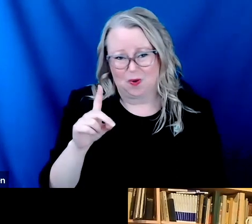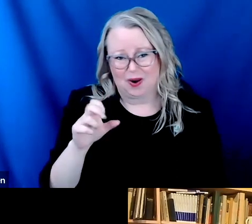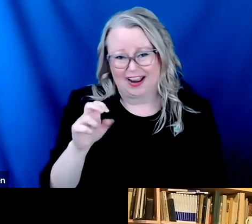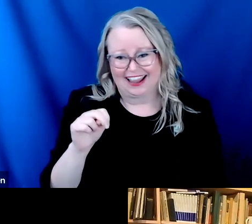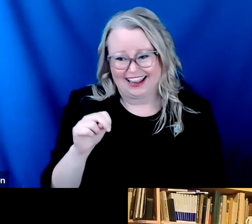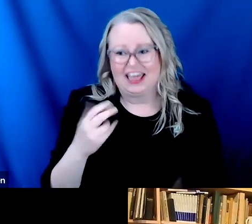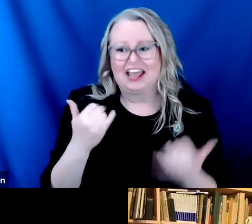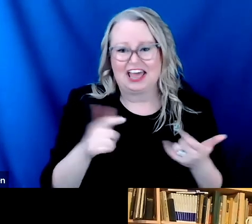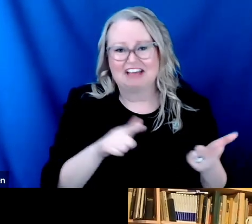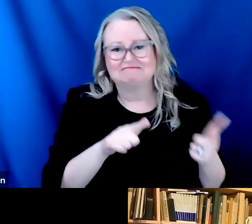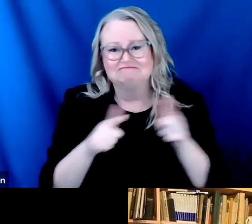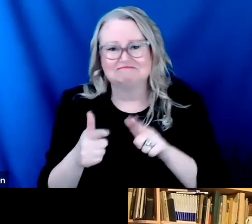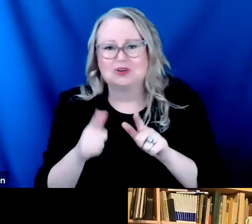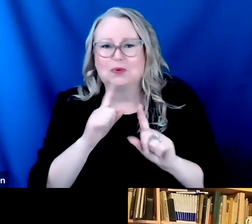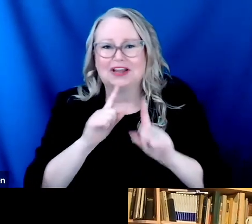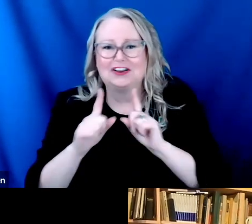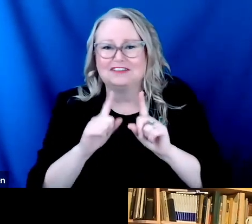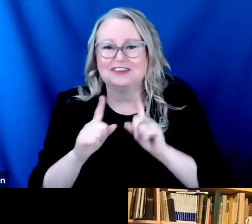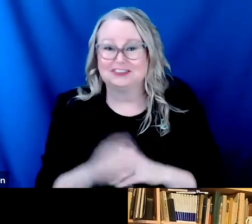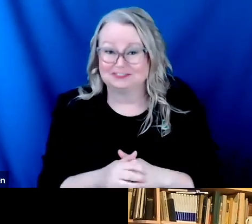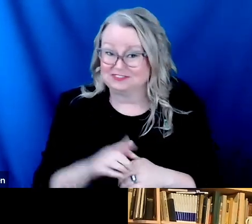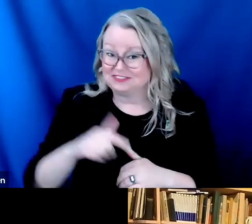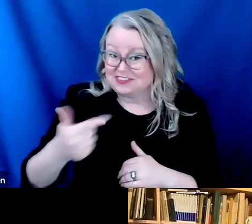a few words.